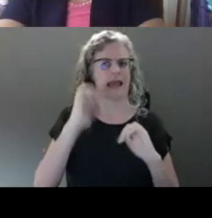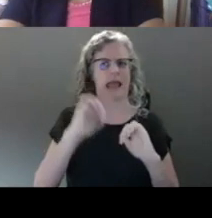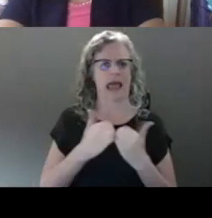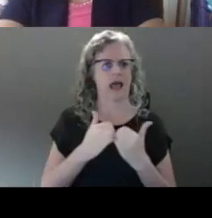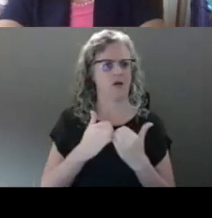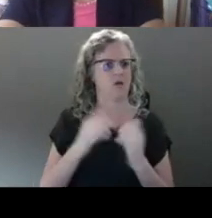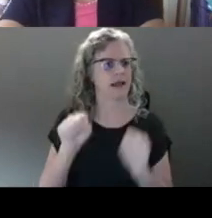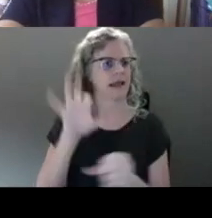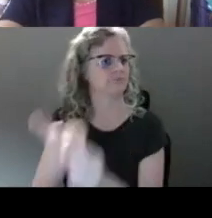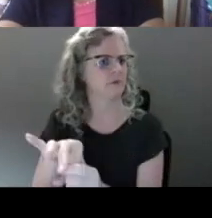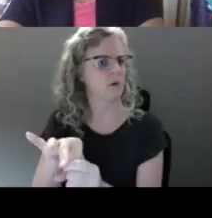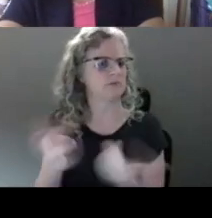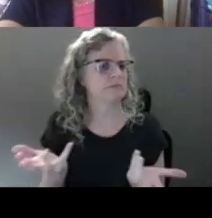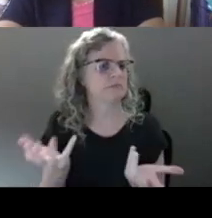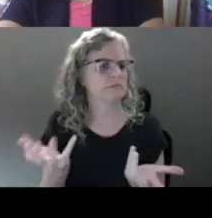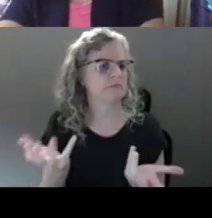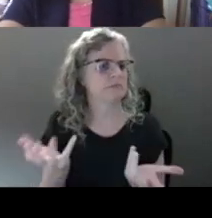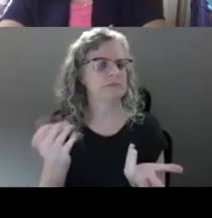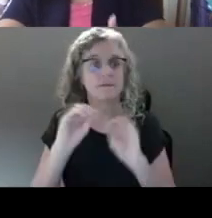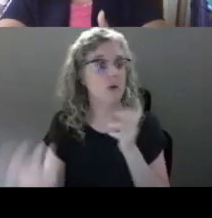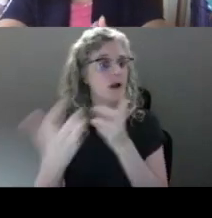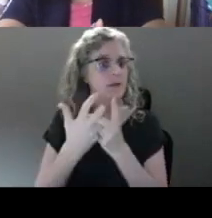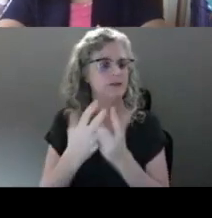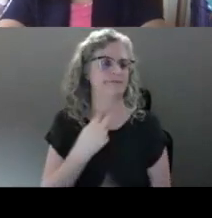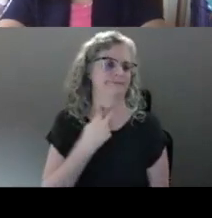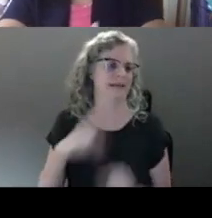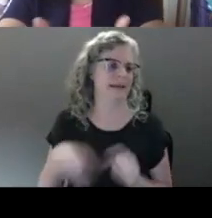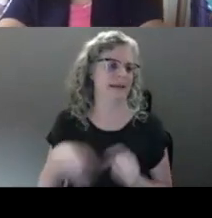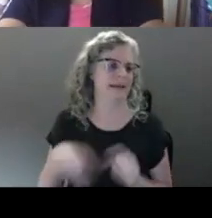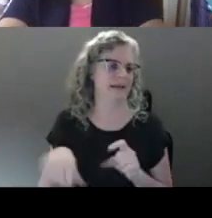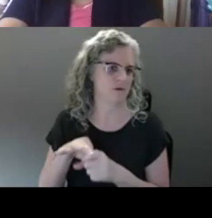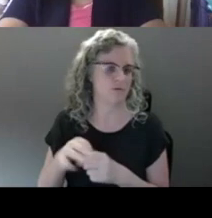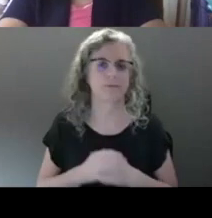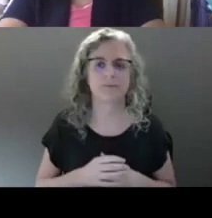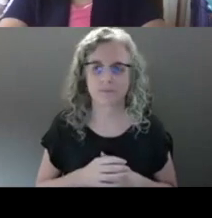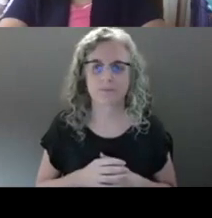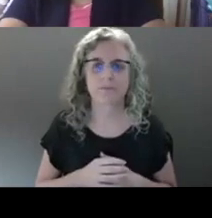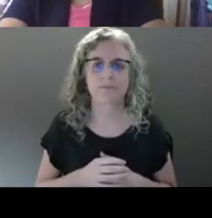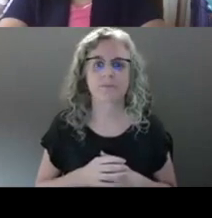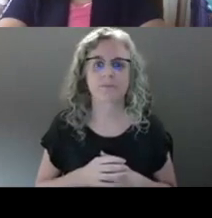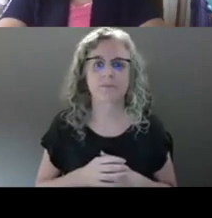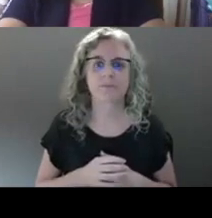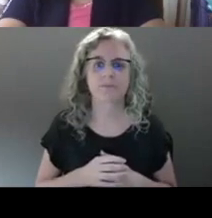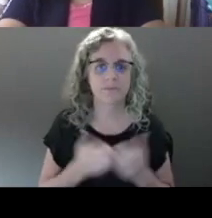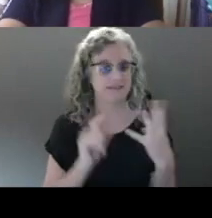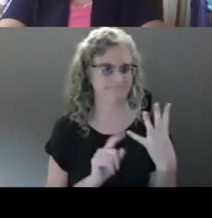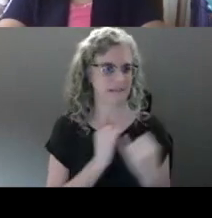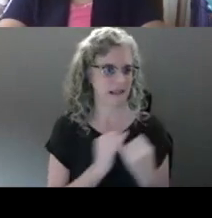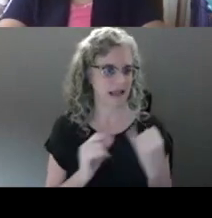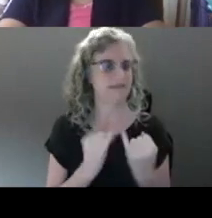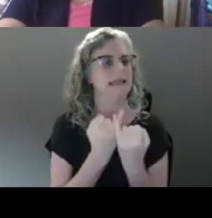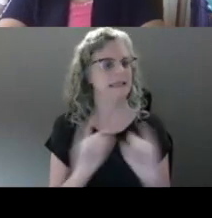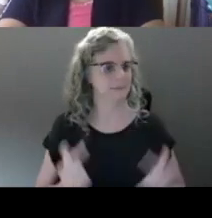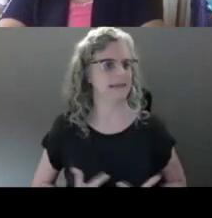then independent living. So people with disabilities have the right to live in their communities, but too